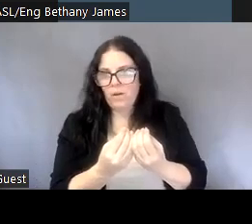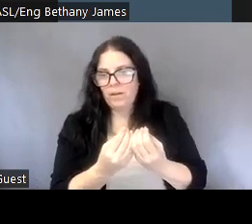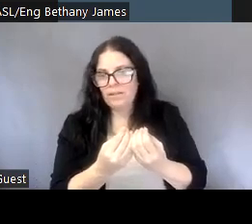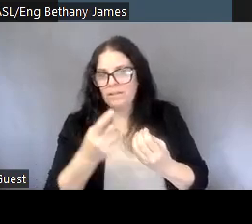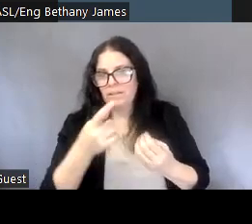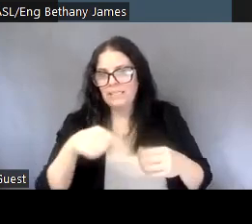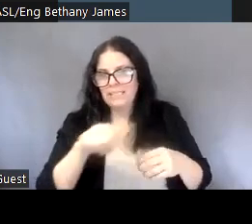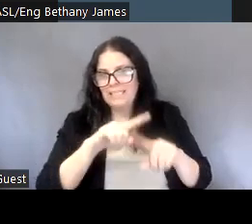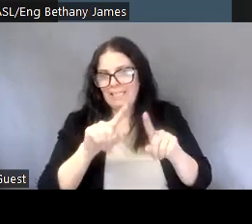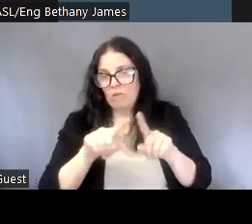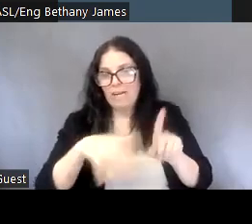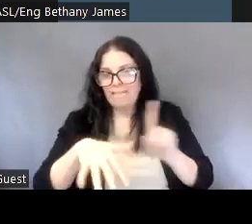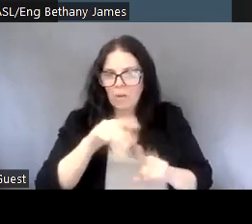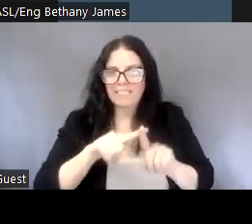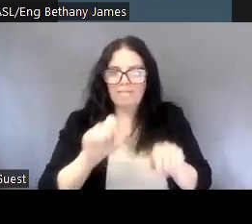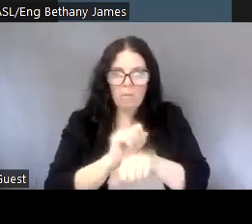employers and environments.